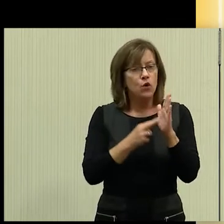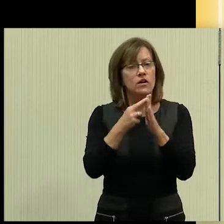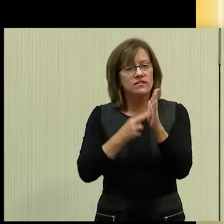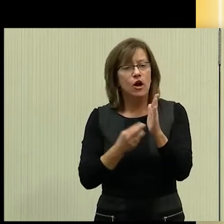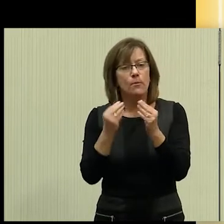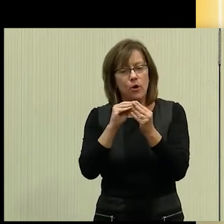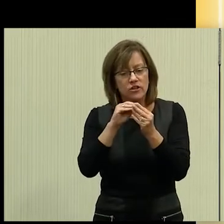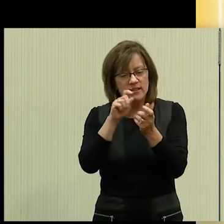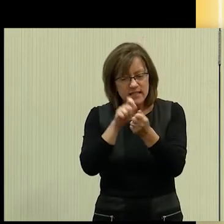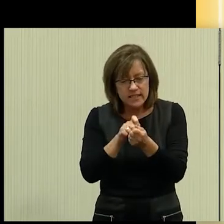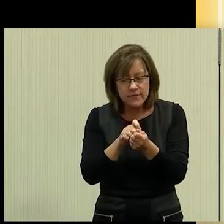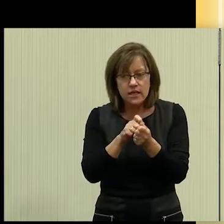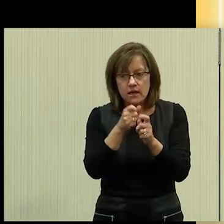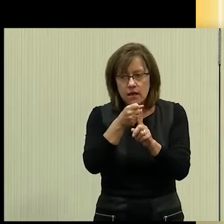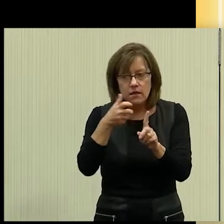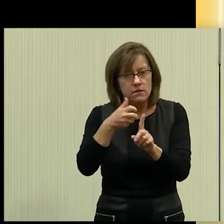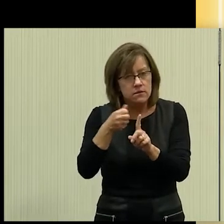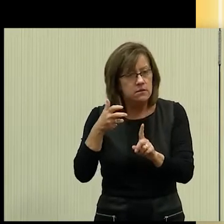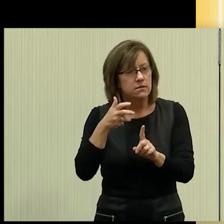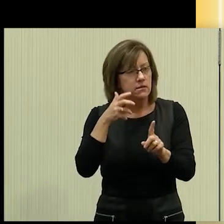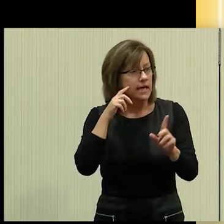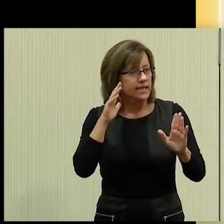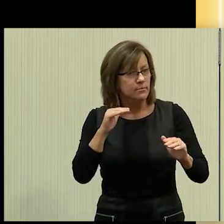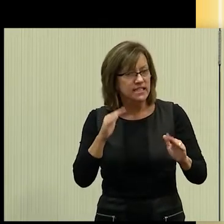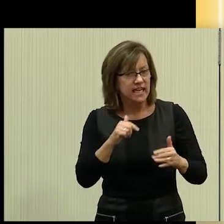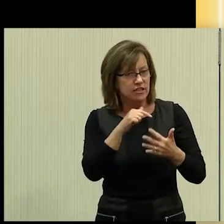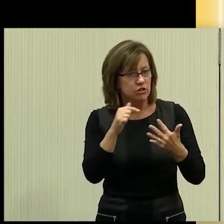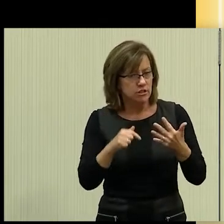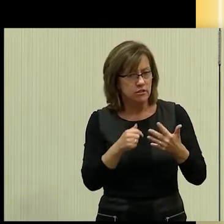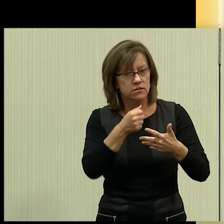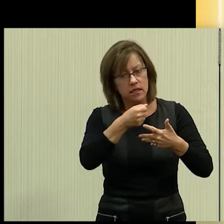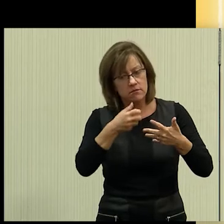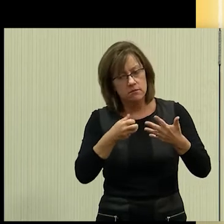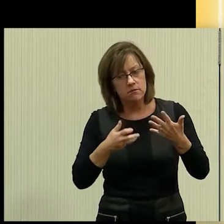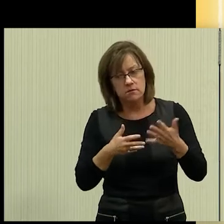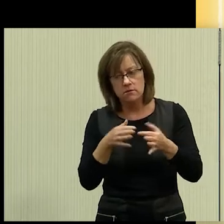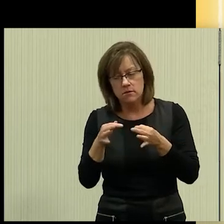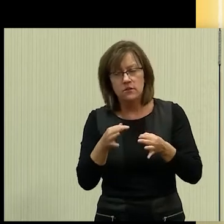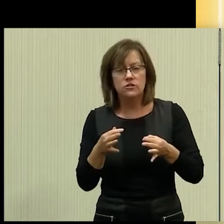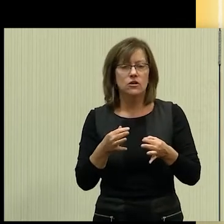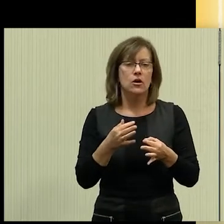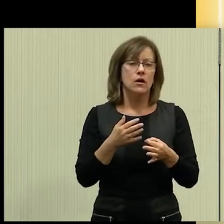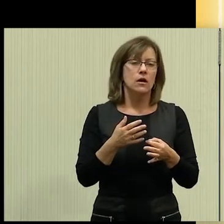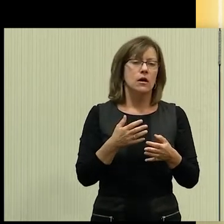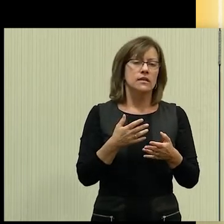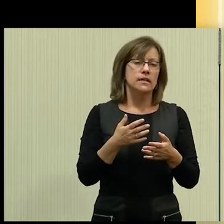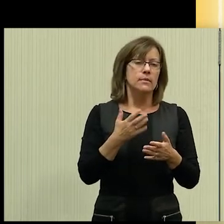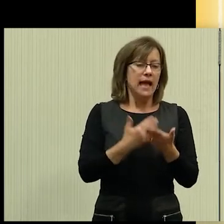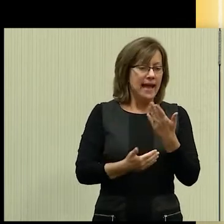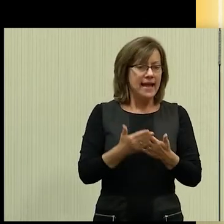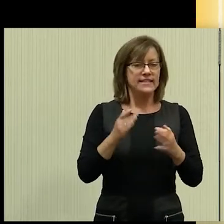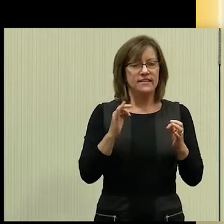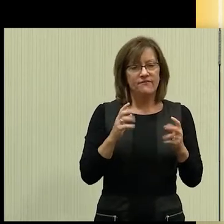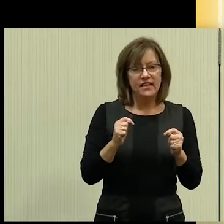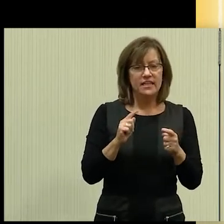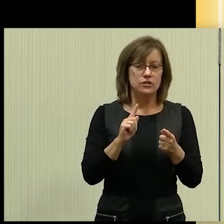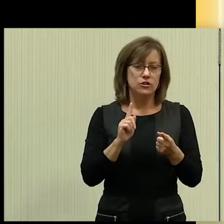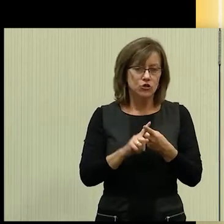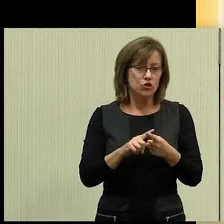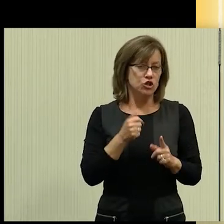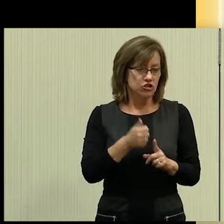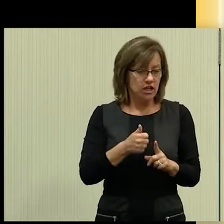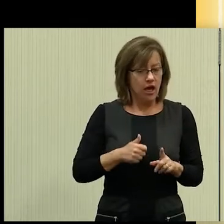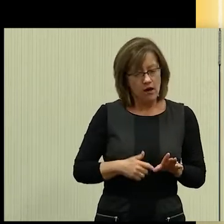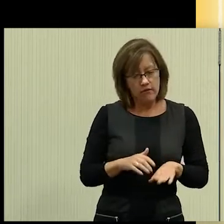clarifying those expectations, and they may only apply in a certain setting. So keep hands in your feet to yourself, walk with your group. Well, walk with your